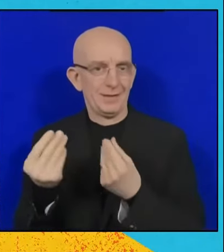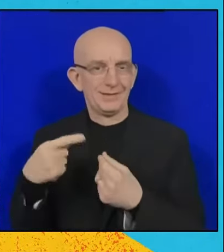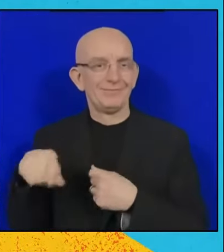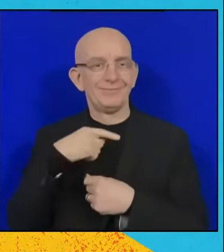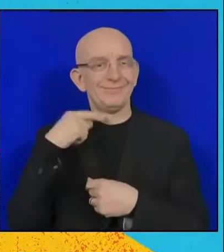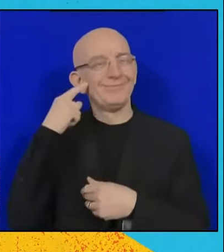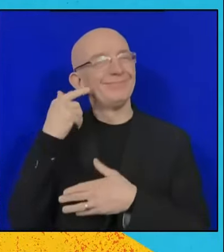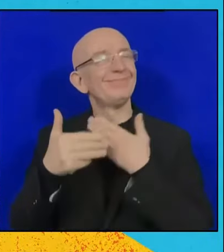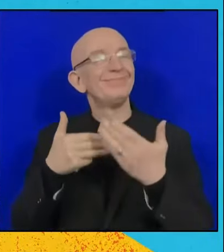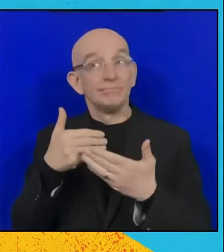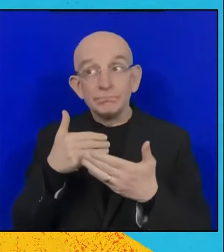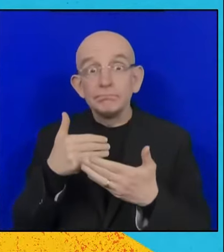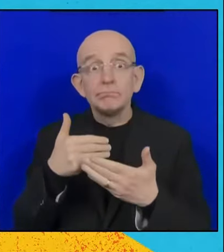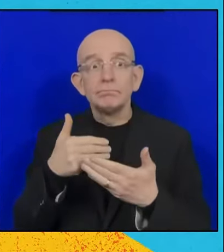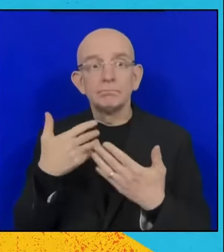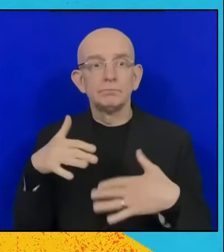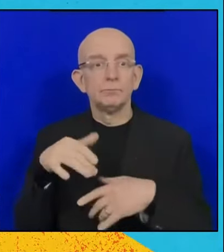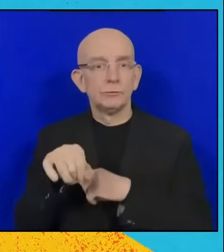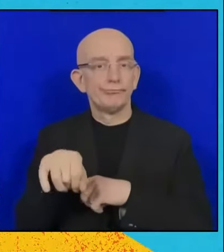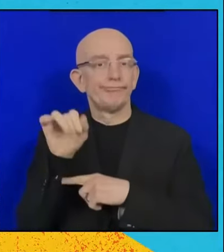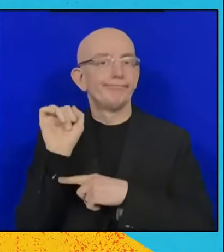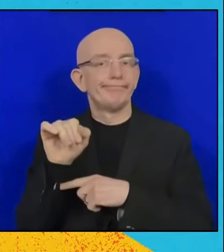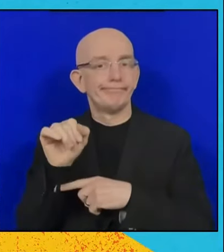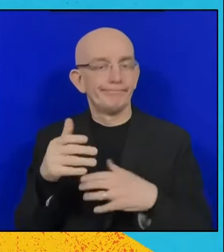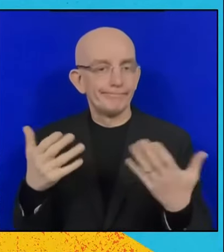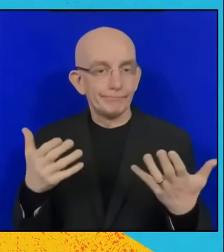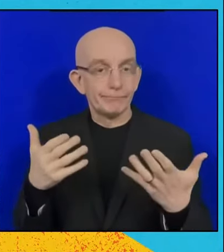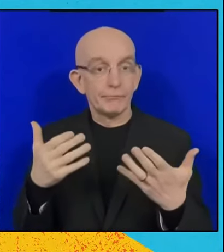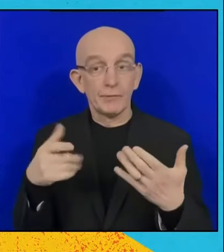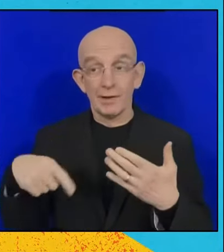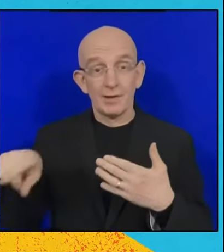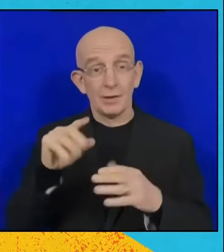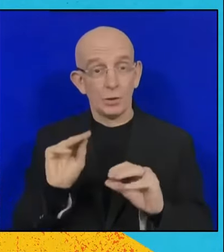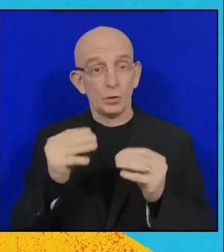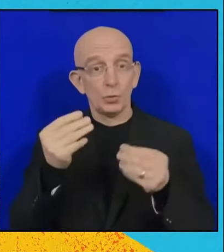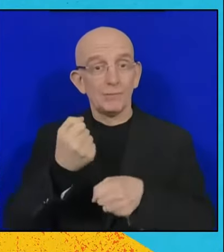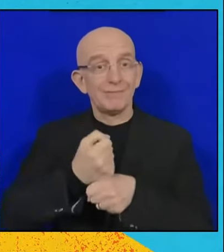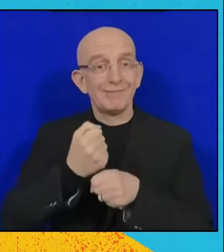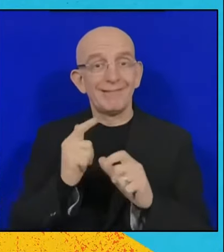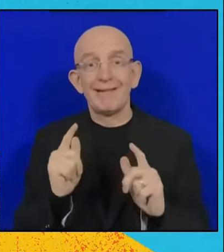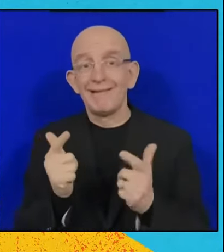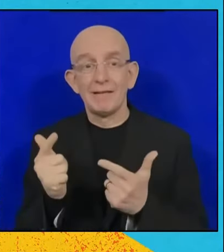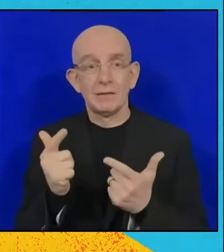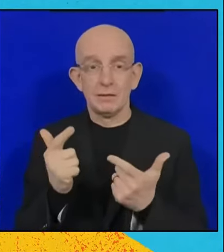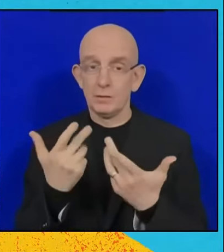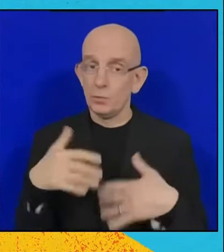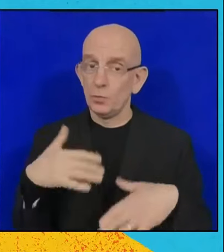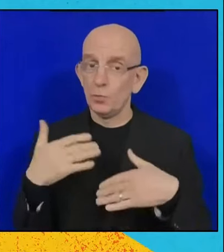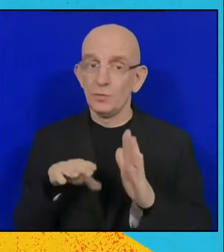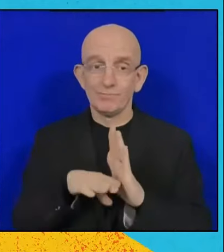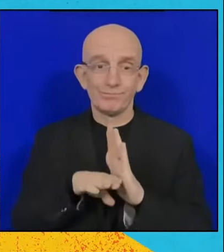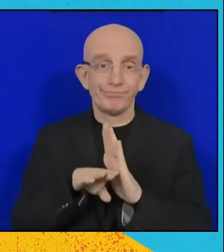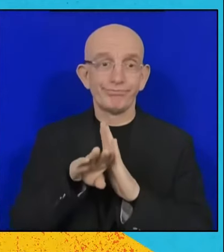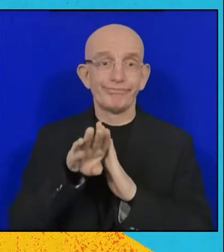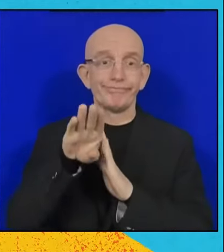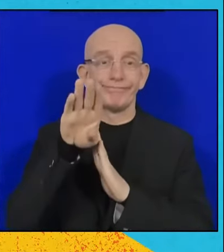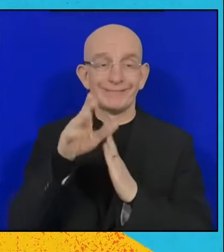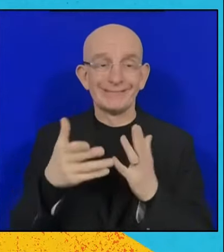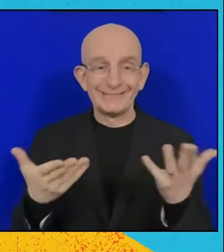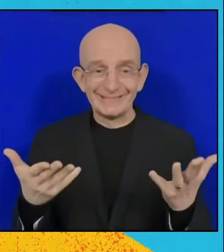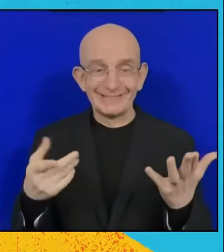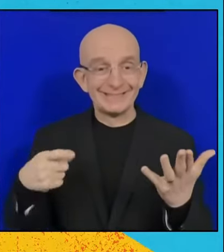all-time high. Disruptions to education and skills training are rampant throughout the world. Young